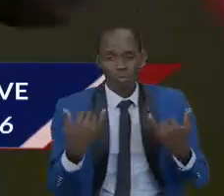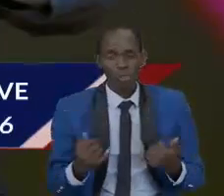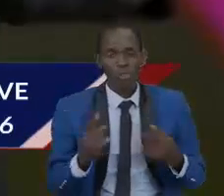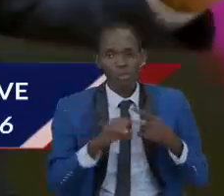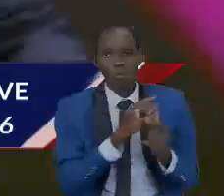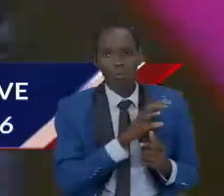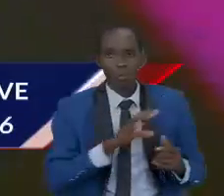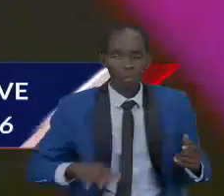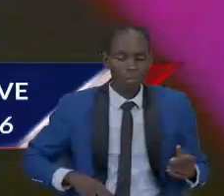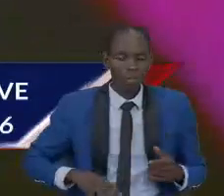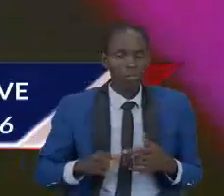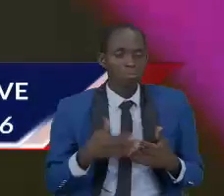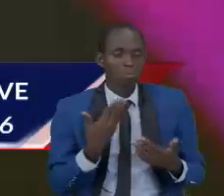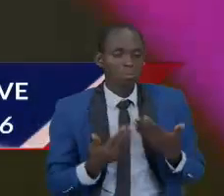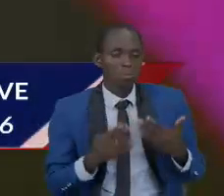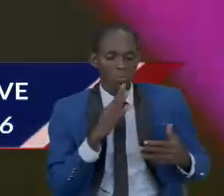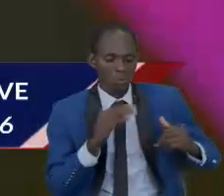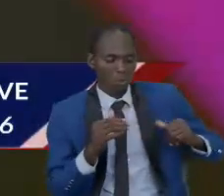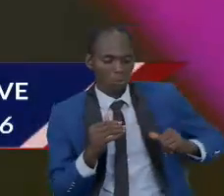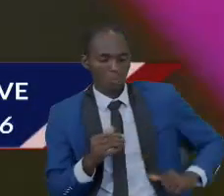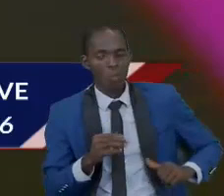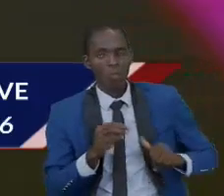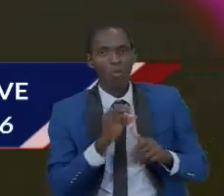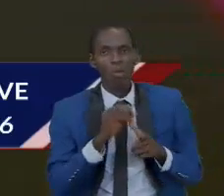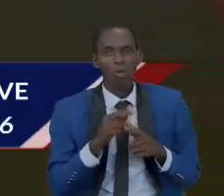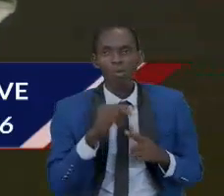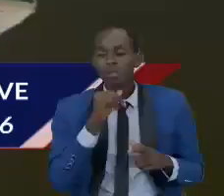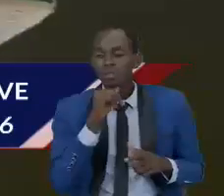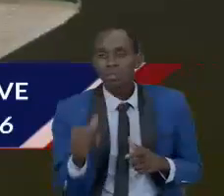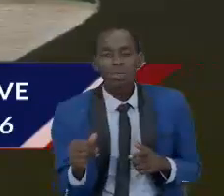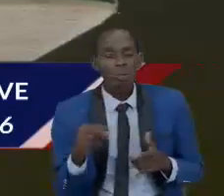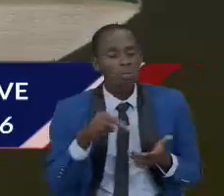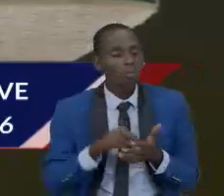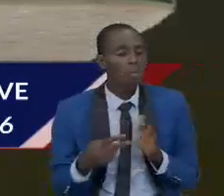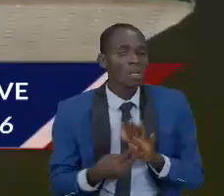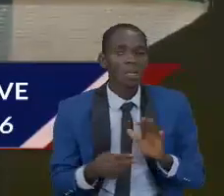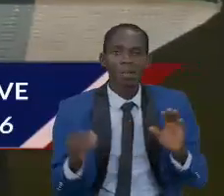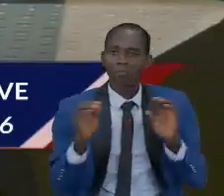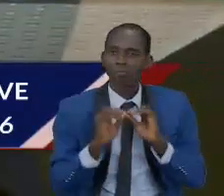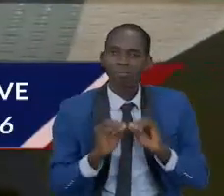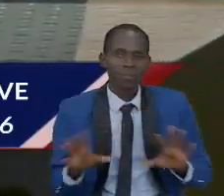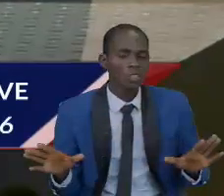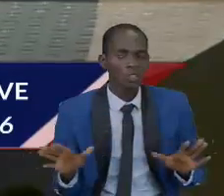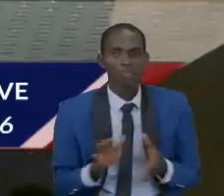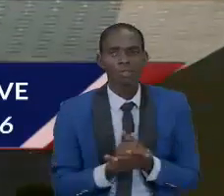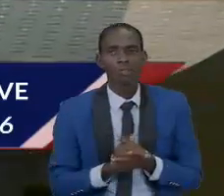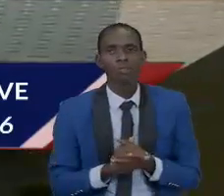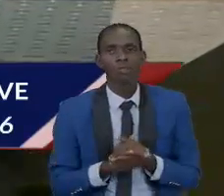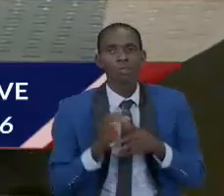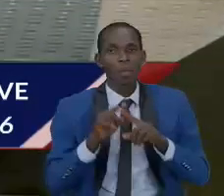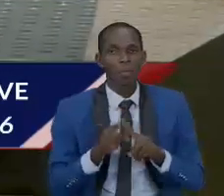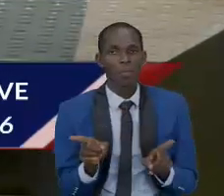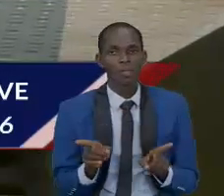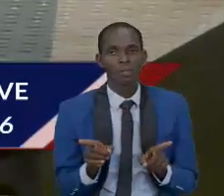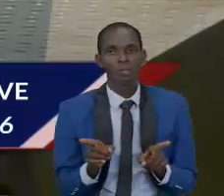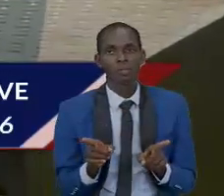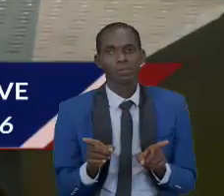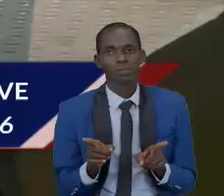circumcision ability nothing or circumcision appealth nothing but